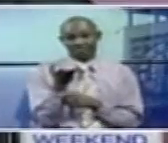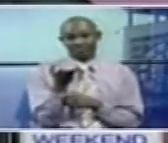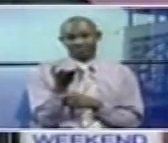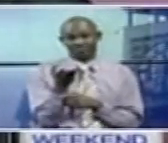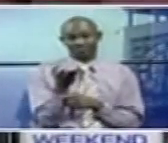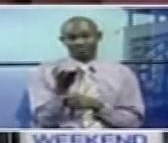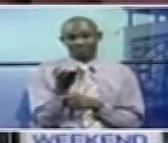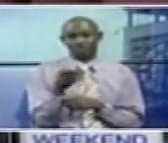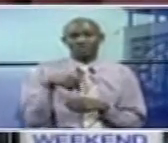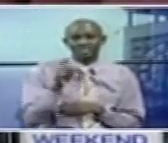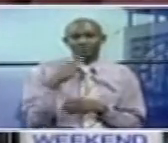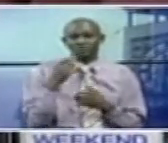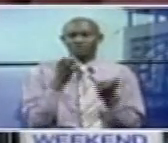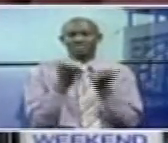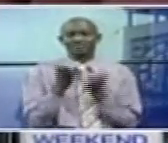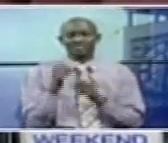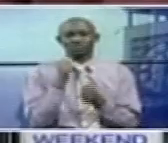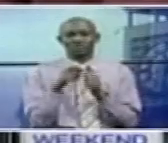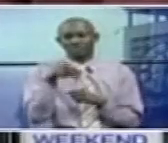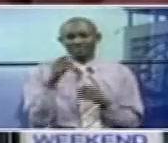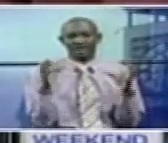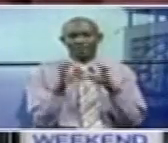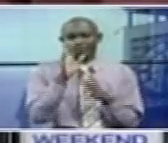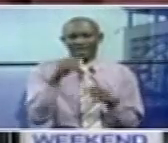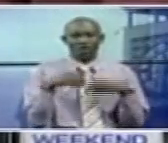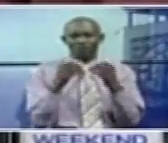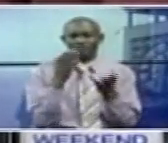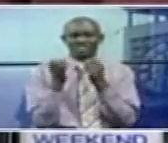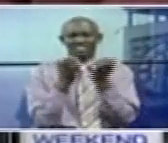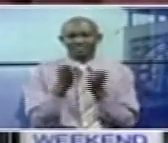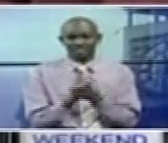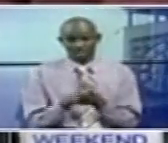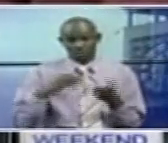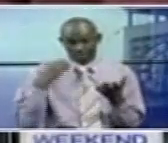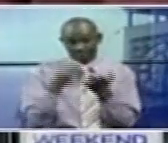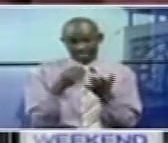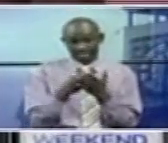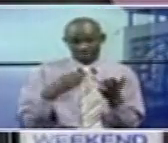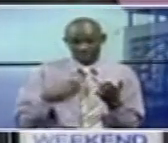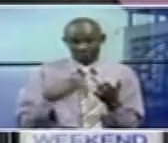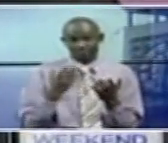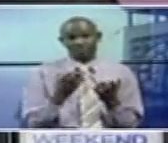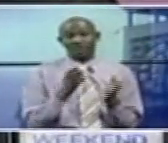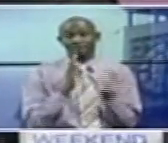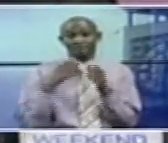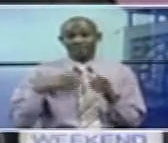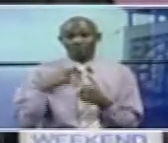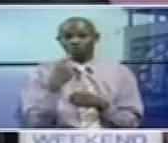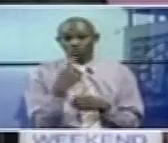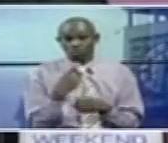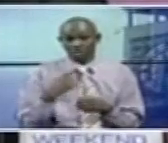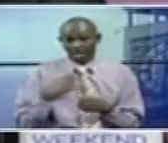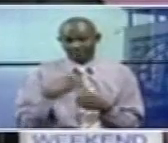Right. So what kind of services does your company offer at the moment? We finance the bottom of the pyramid, people who